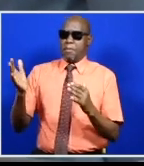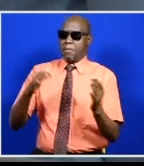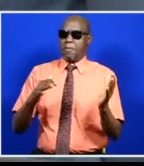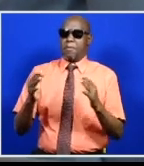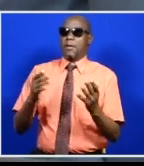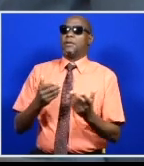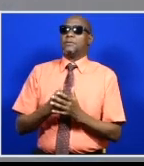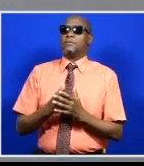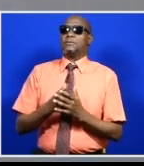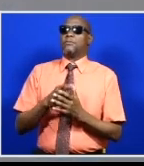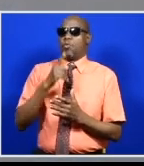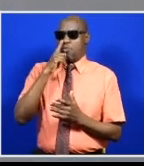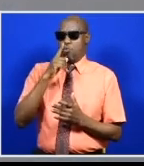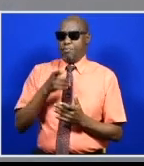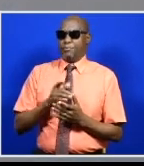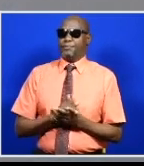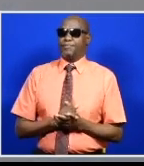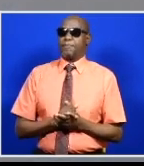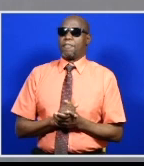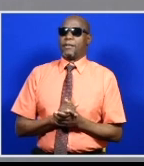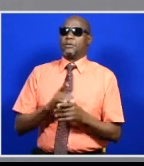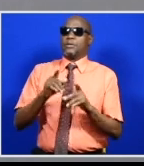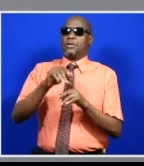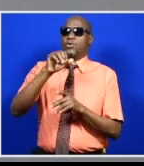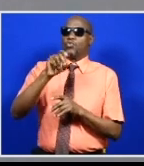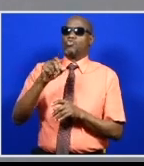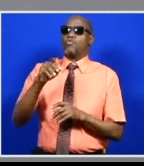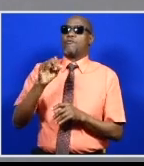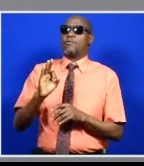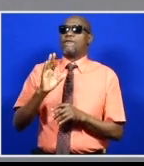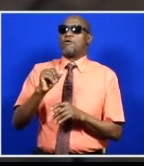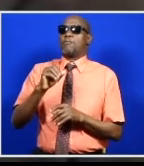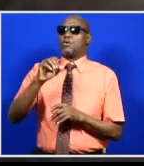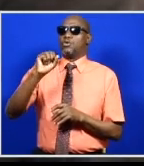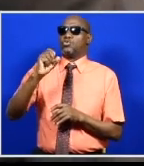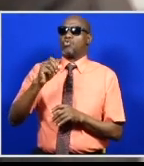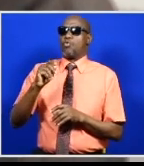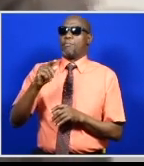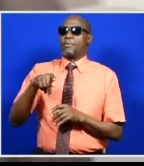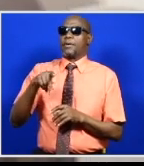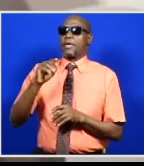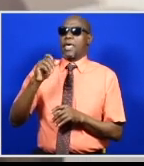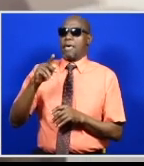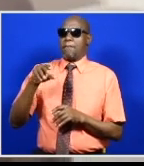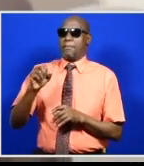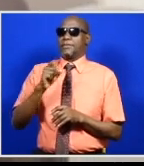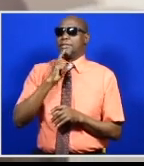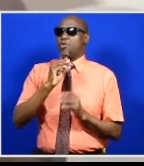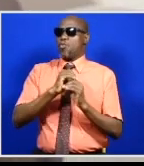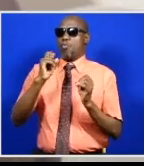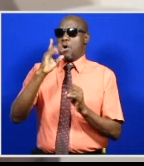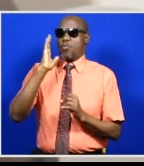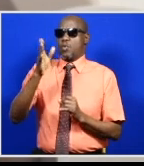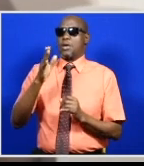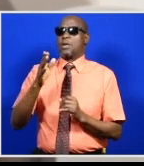bring them back home. Sheikh Yusuf Abu Hamza from the SUPKEM said no one will be left behind in the fight against alcoholism,